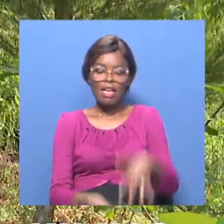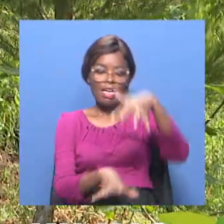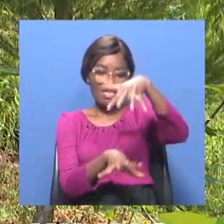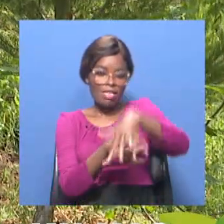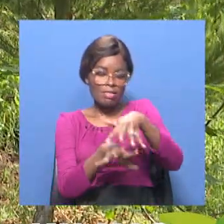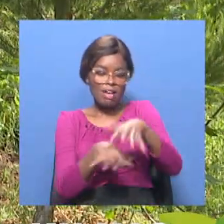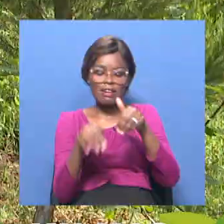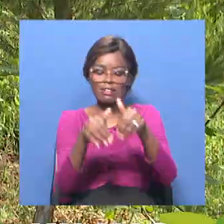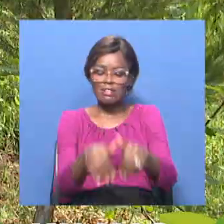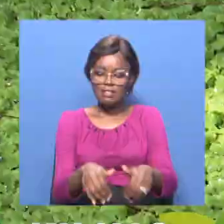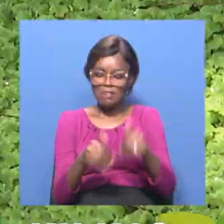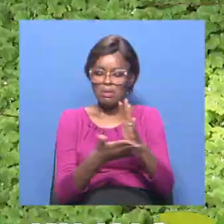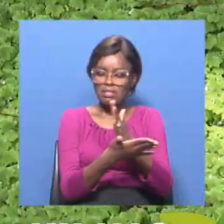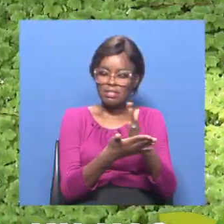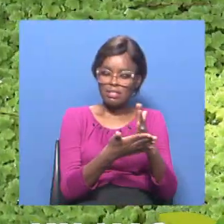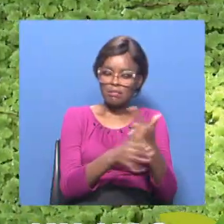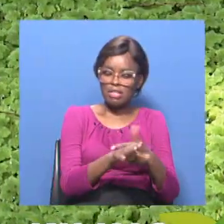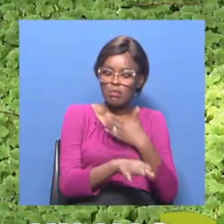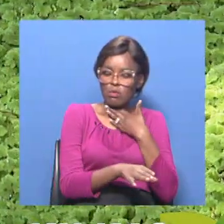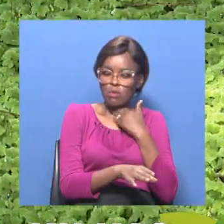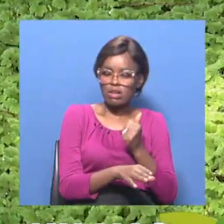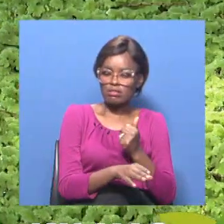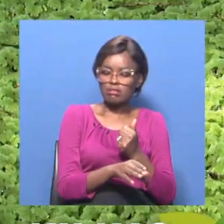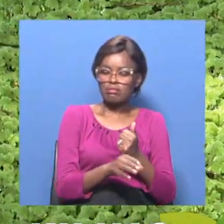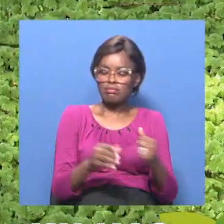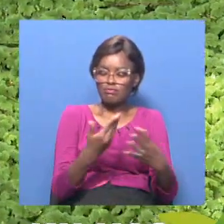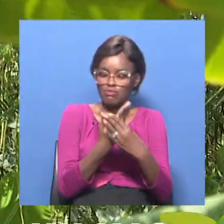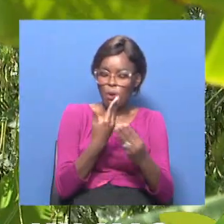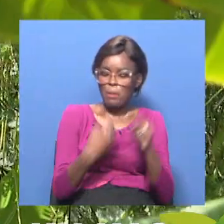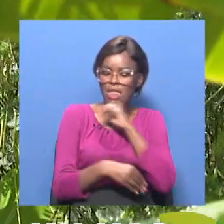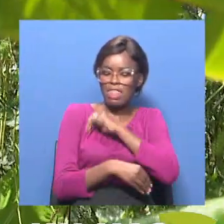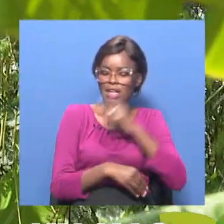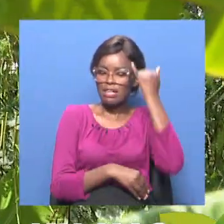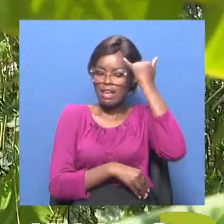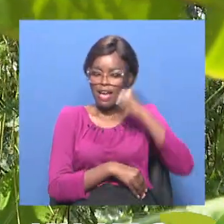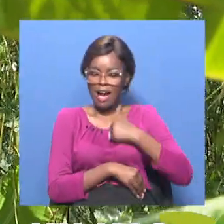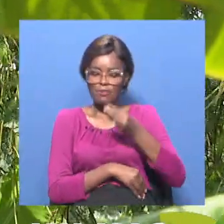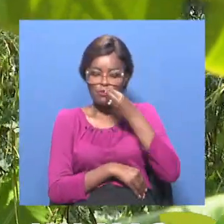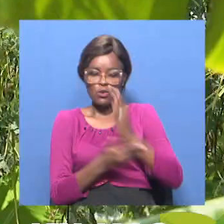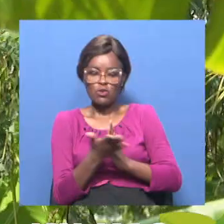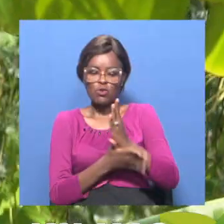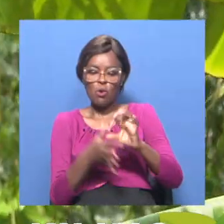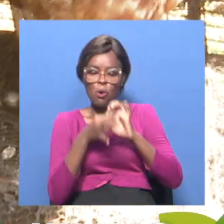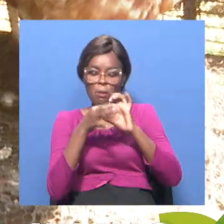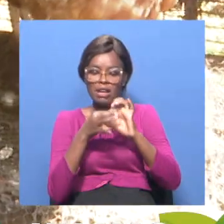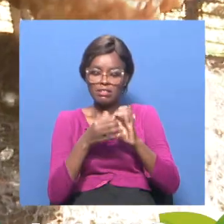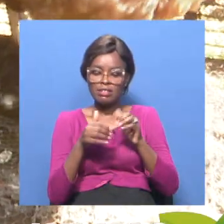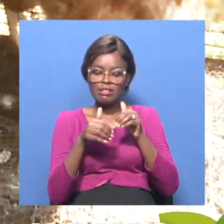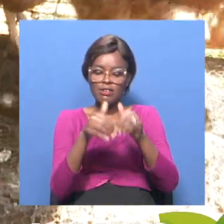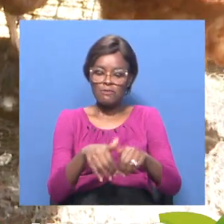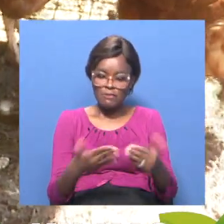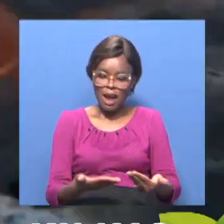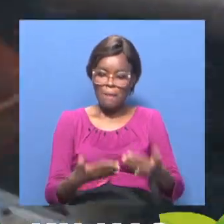Integrated farming attempts to simulate nature's idea of producing food by combining plants,